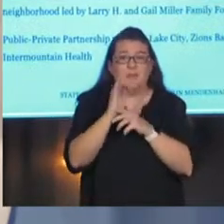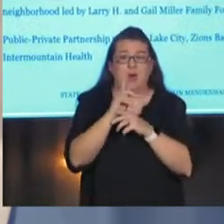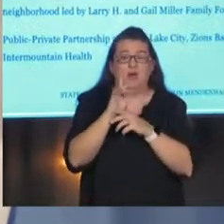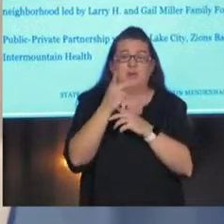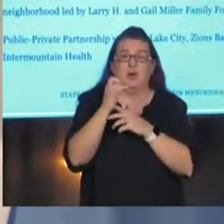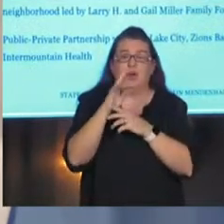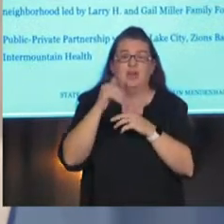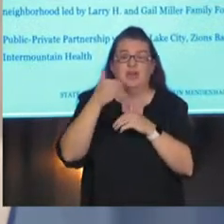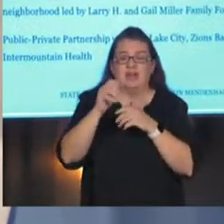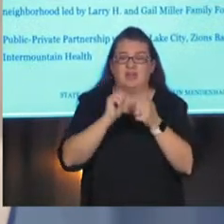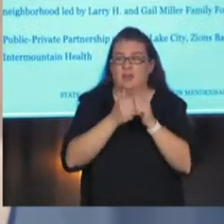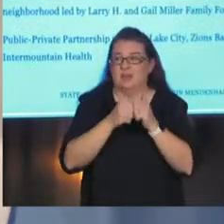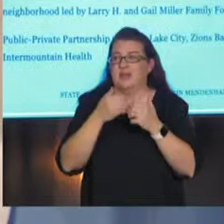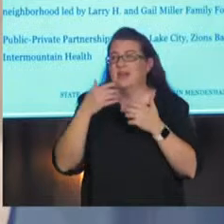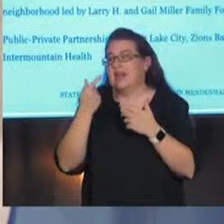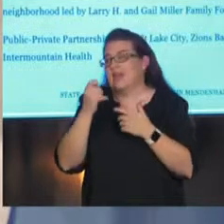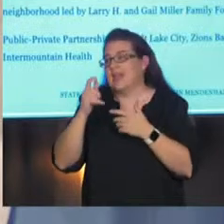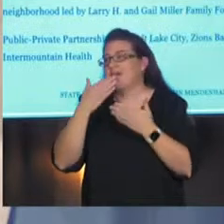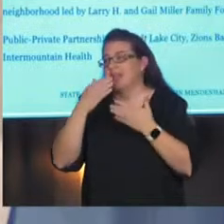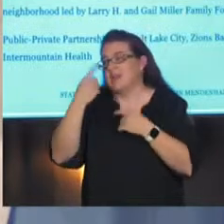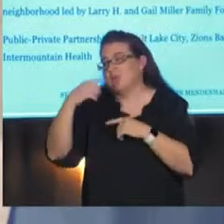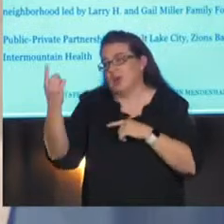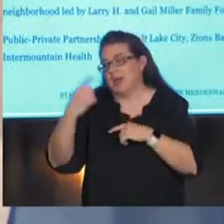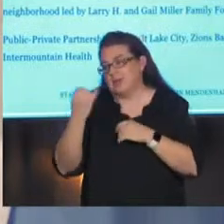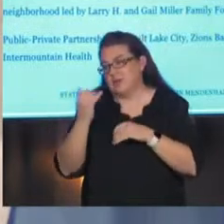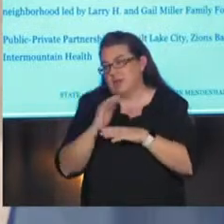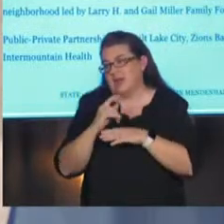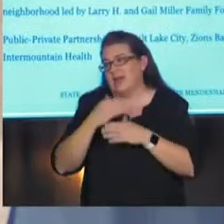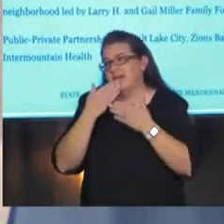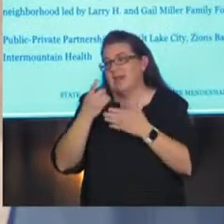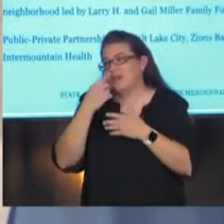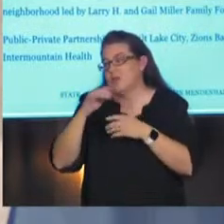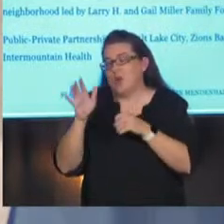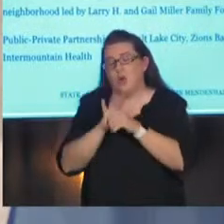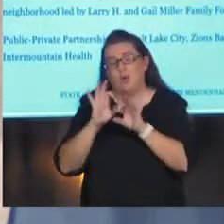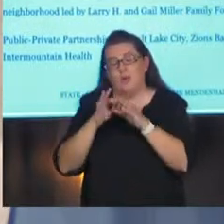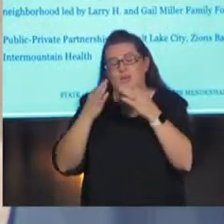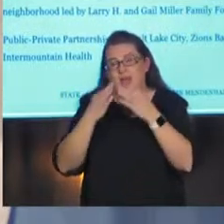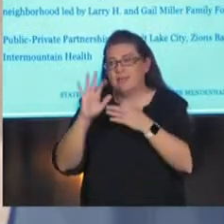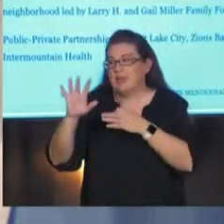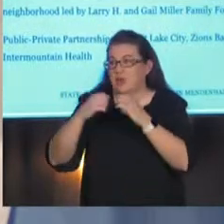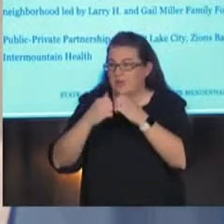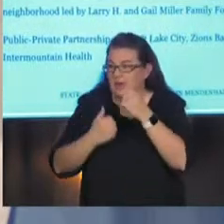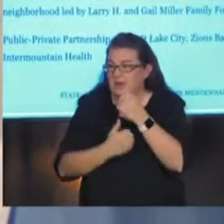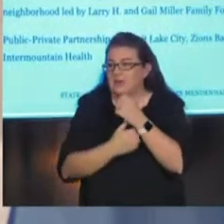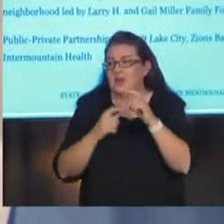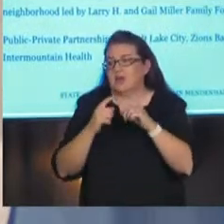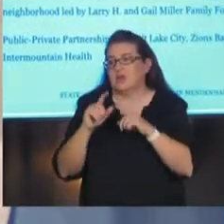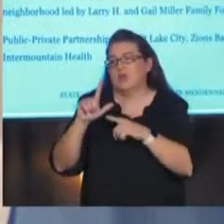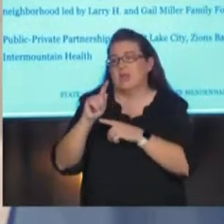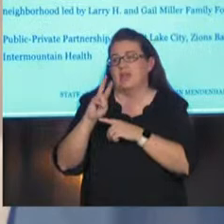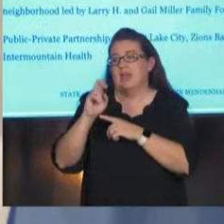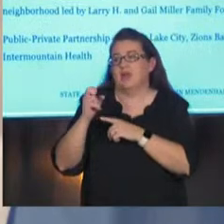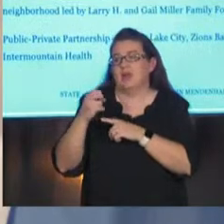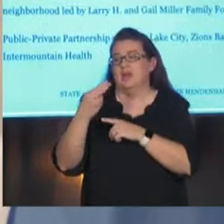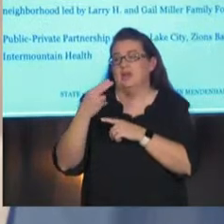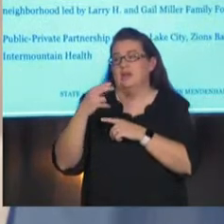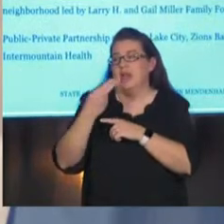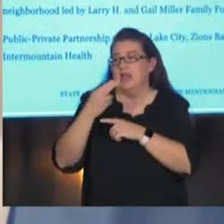you for being here tonight. And thank you to your entire family, your foundation, and to the Larry H. Miller